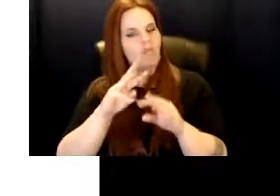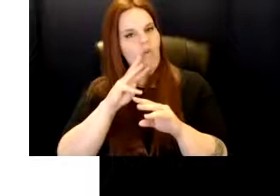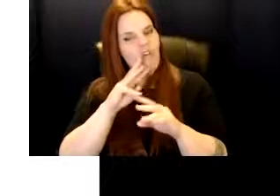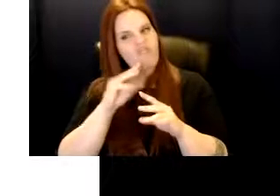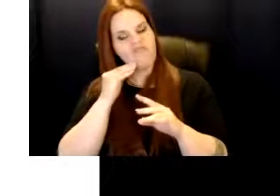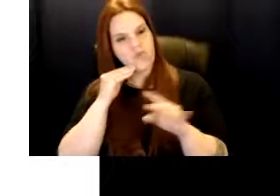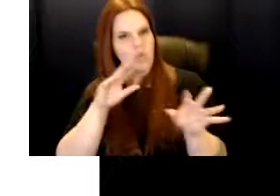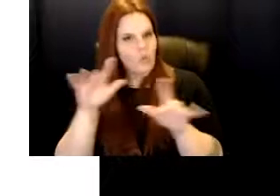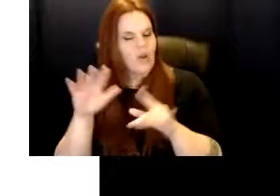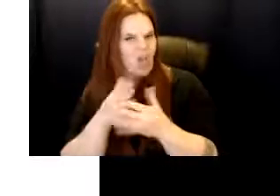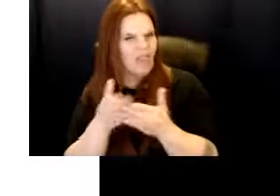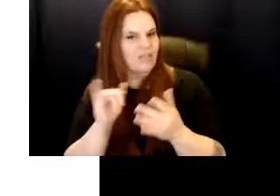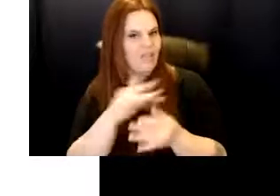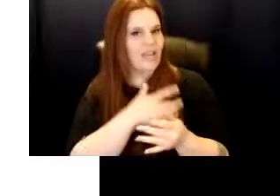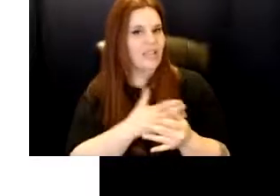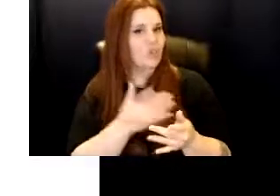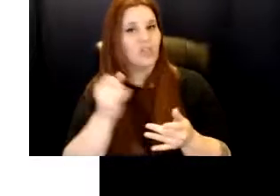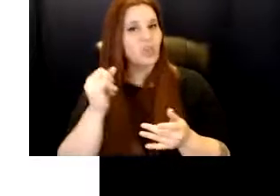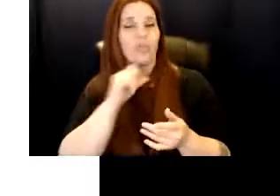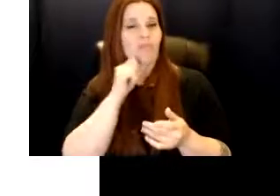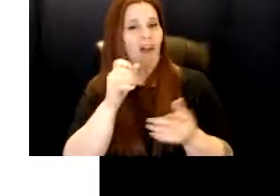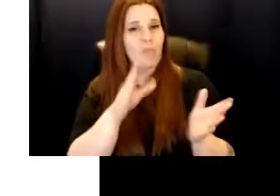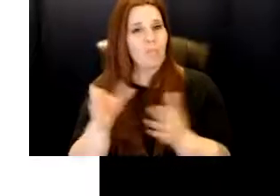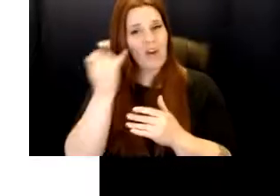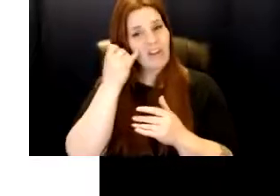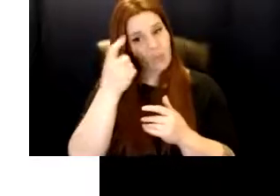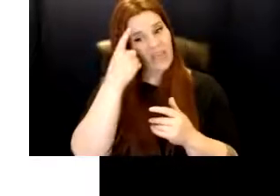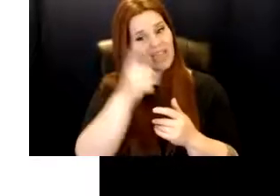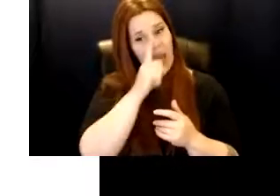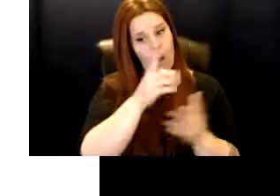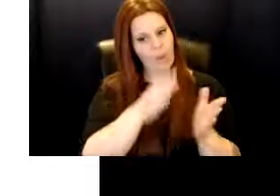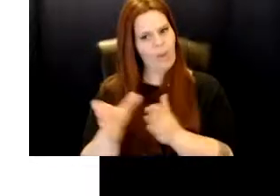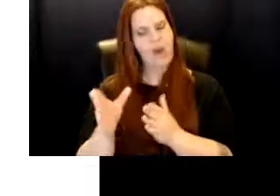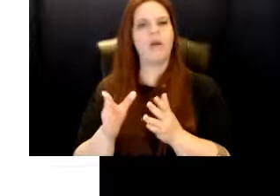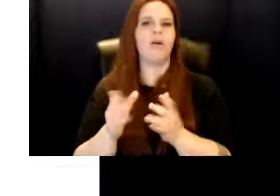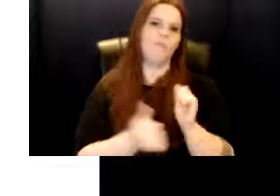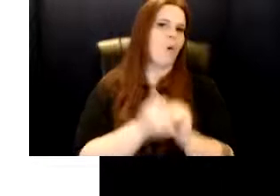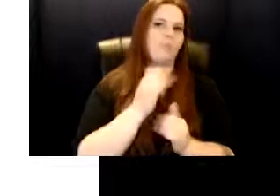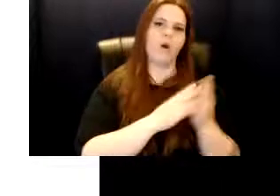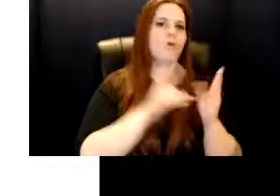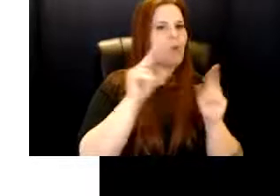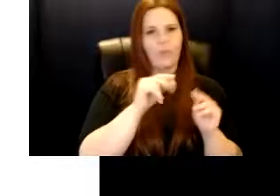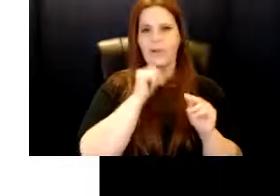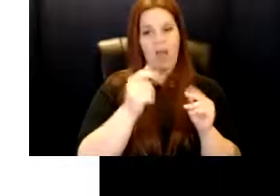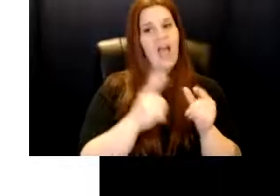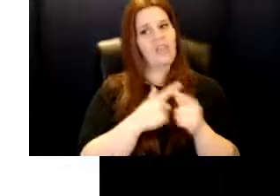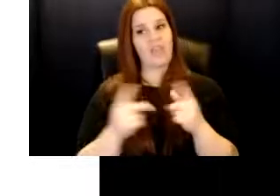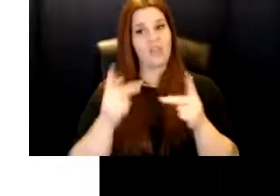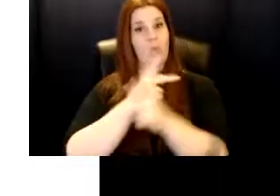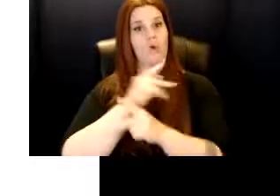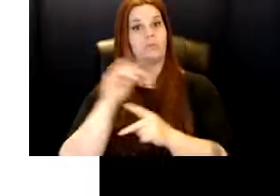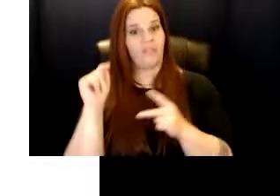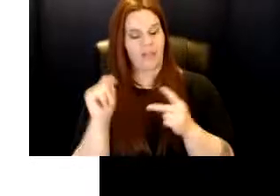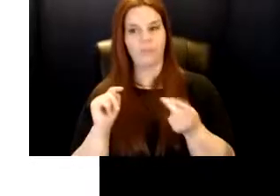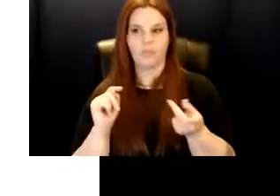of that nature. So they are not prepared. If you think that they are, for the most part, they are not. And then the worst of it all, of course, is